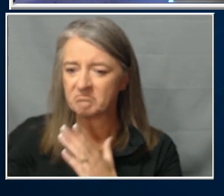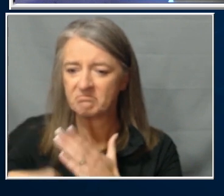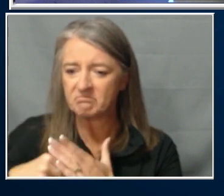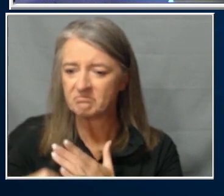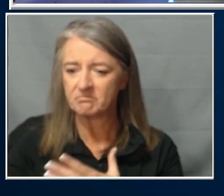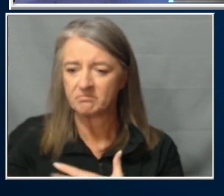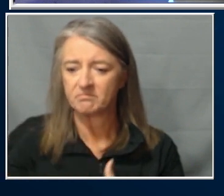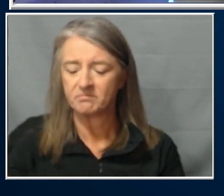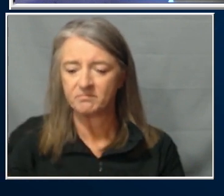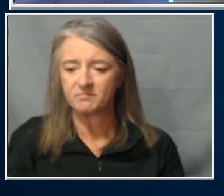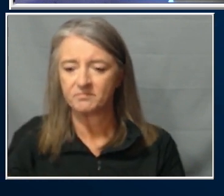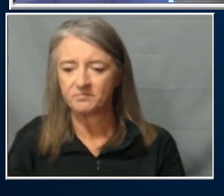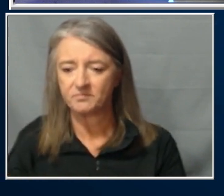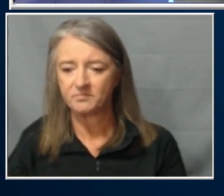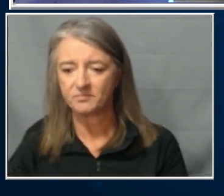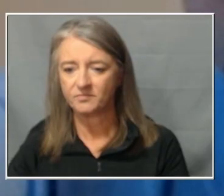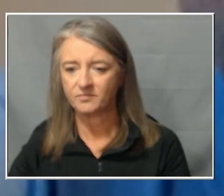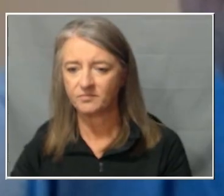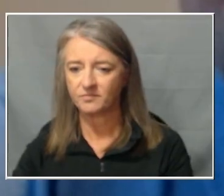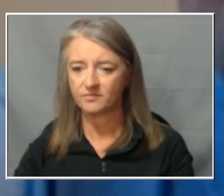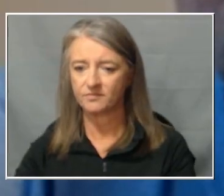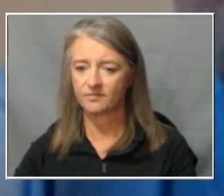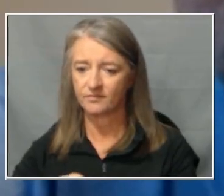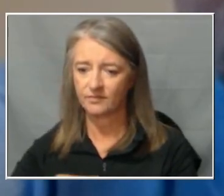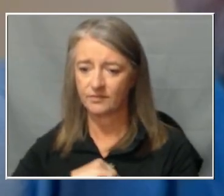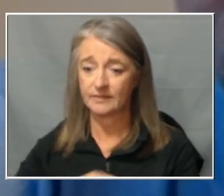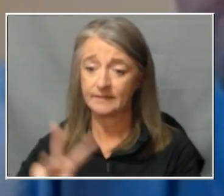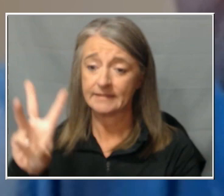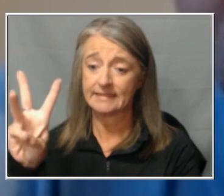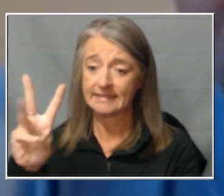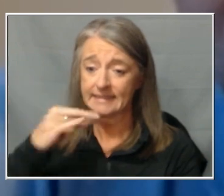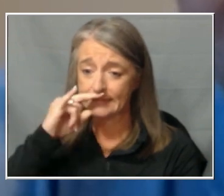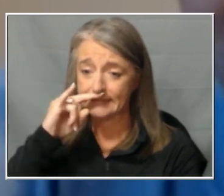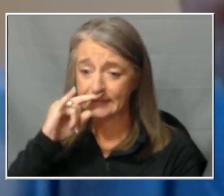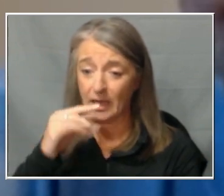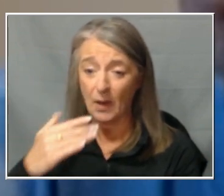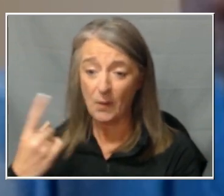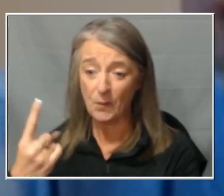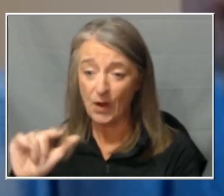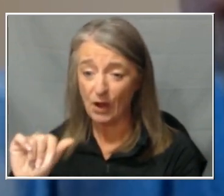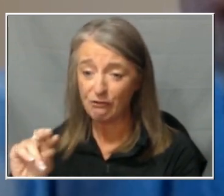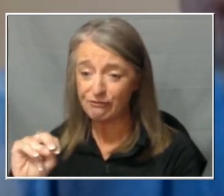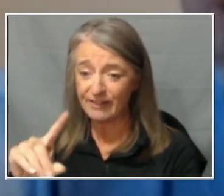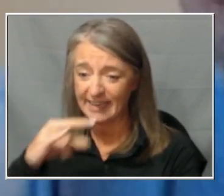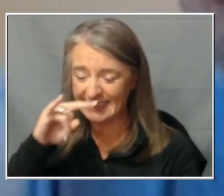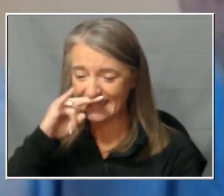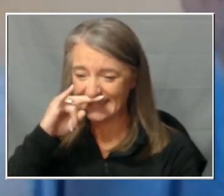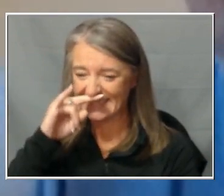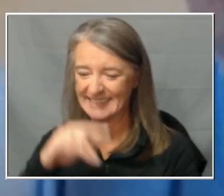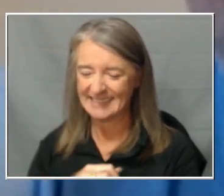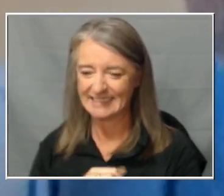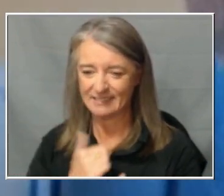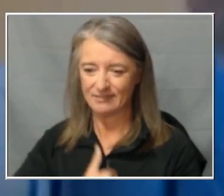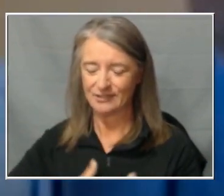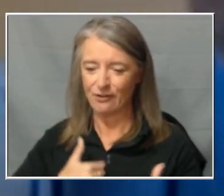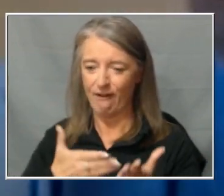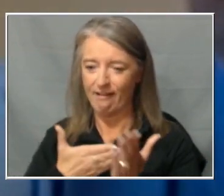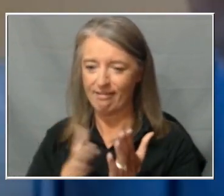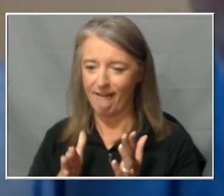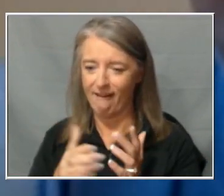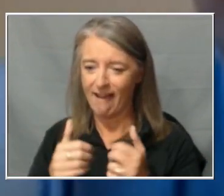today? Well, we have 6 kids and 1 grandkid. Okay. Sorry, I lost count after